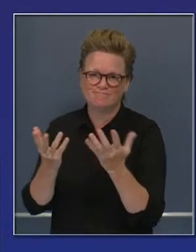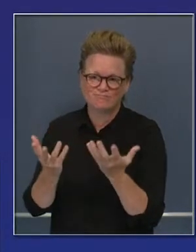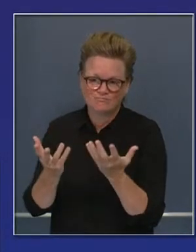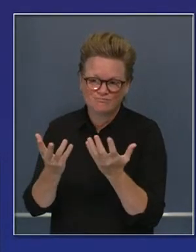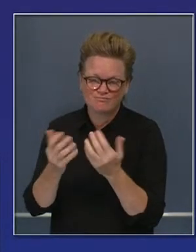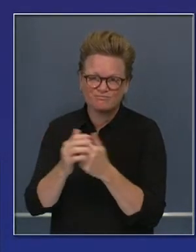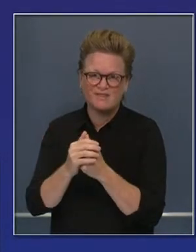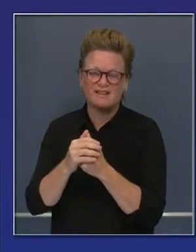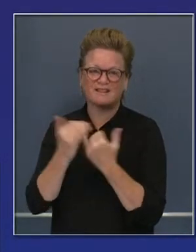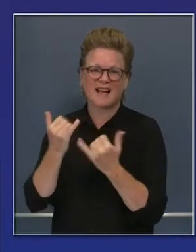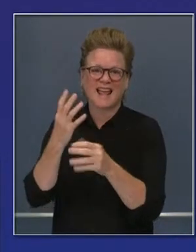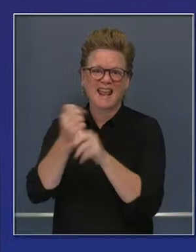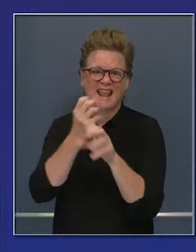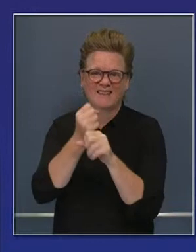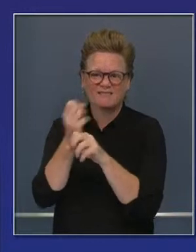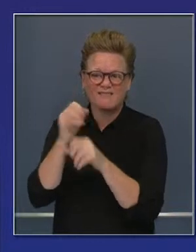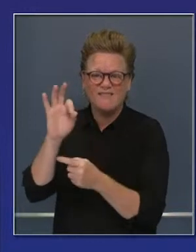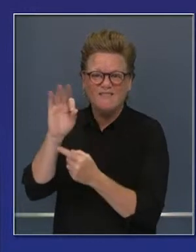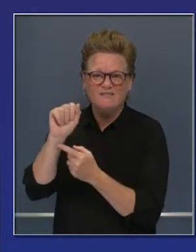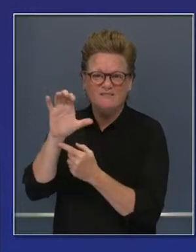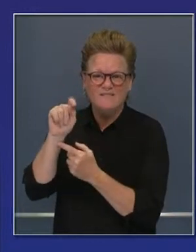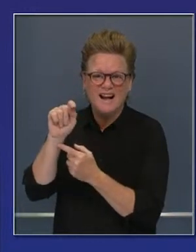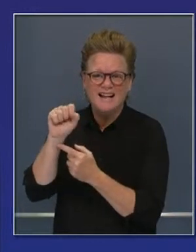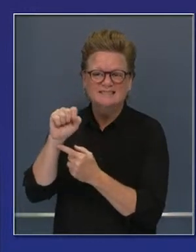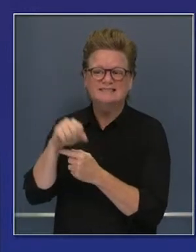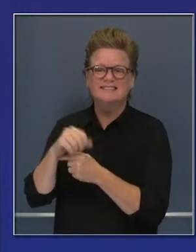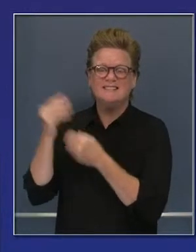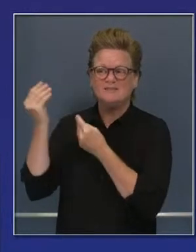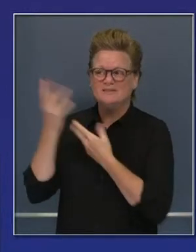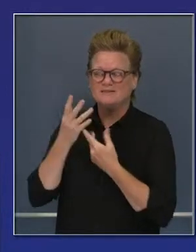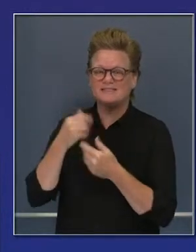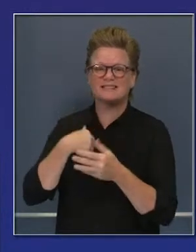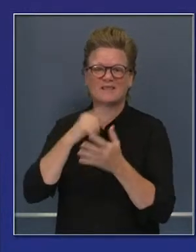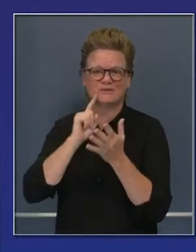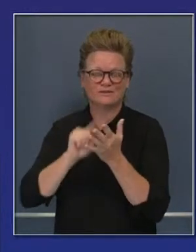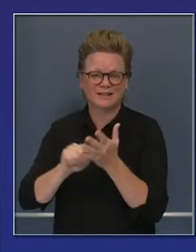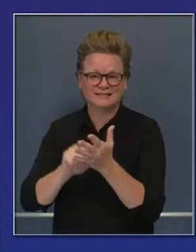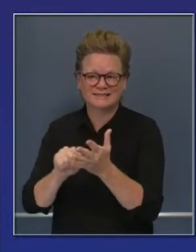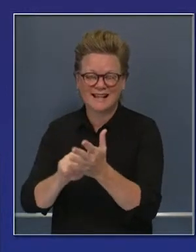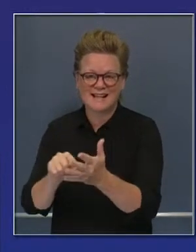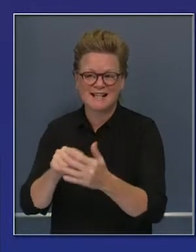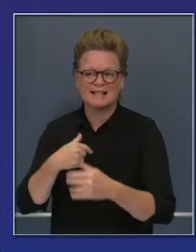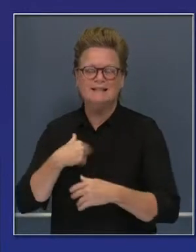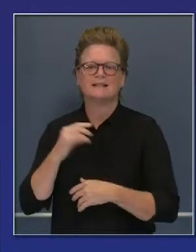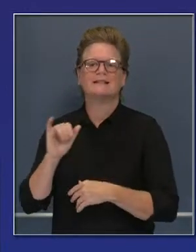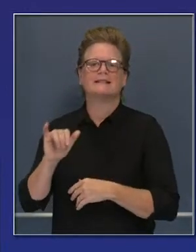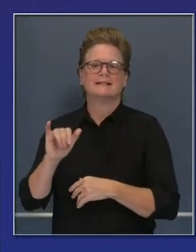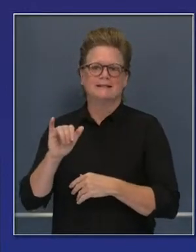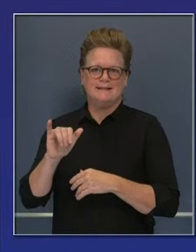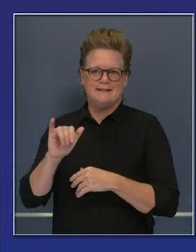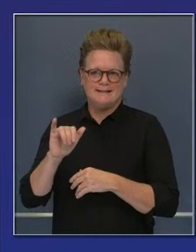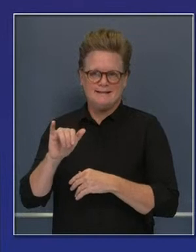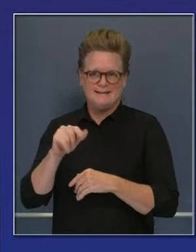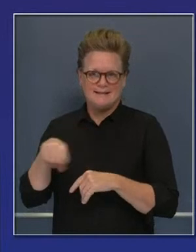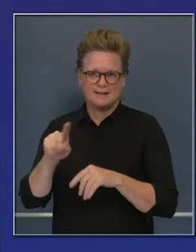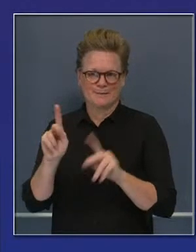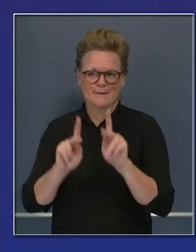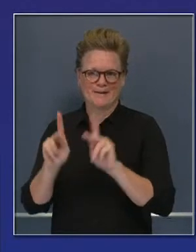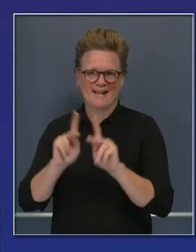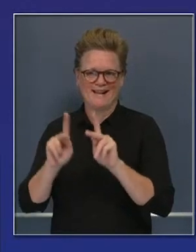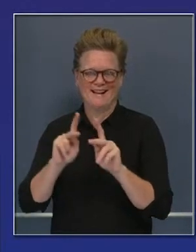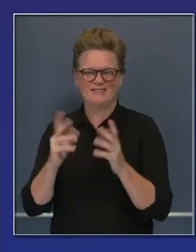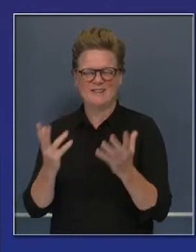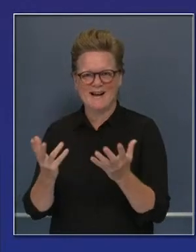A lot has been reported on this. We are investigating the veracity of what's been reported, but moreover, we have an investigation that